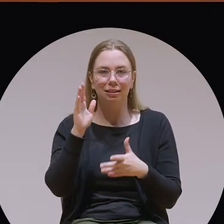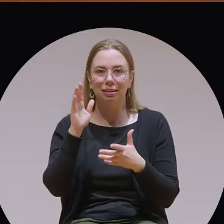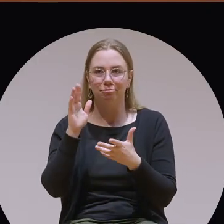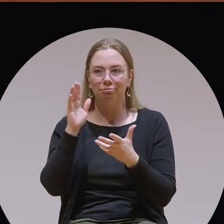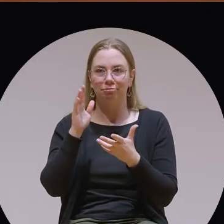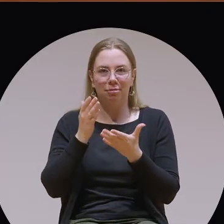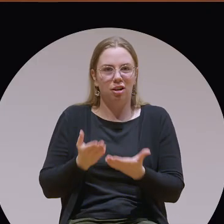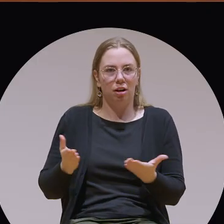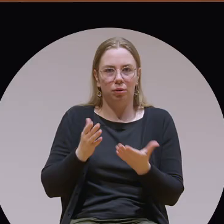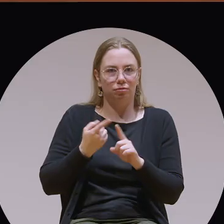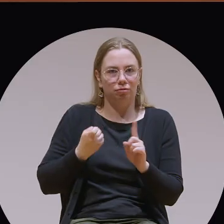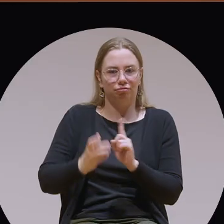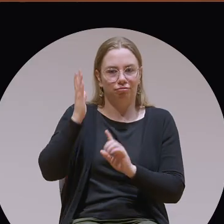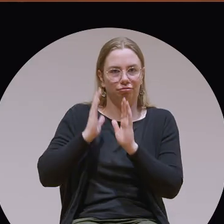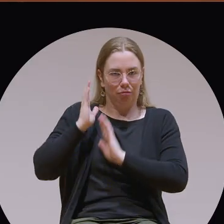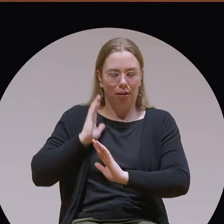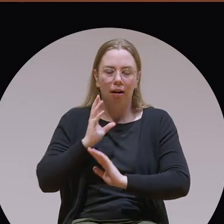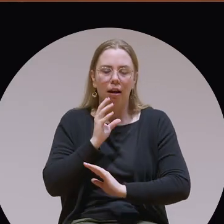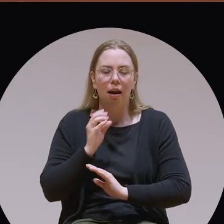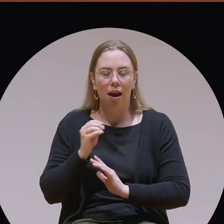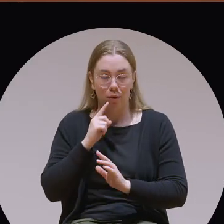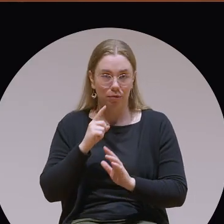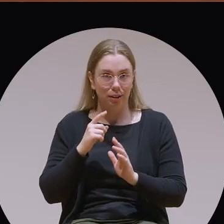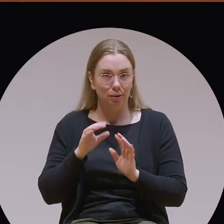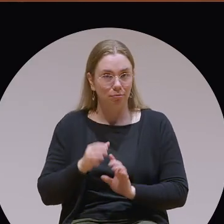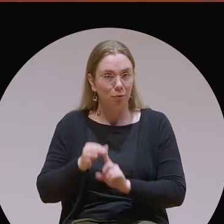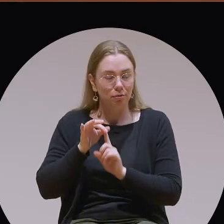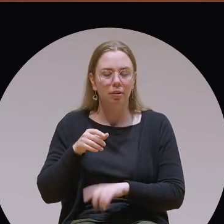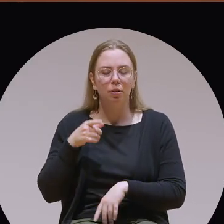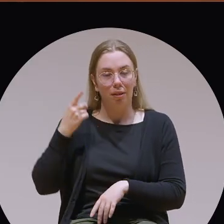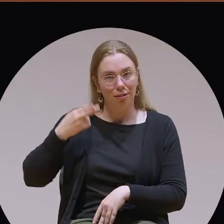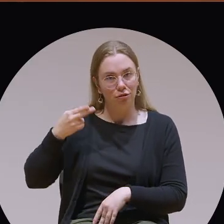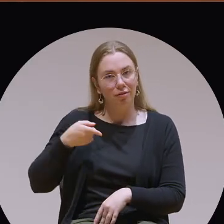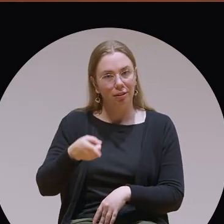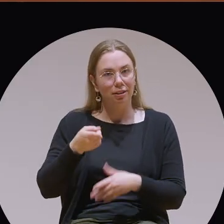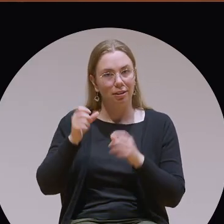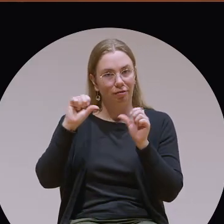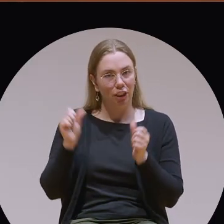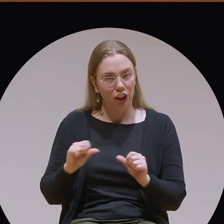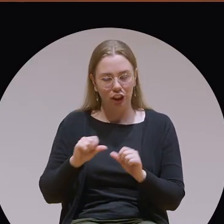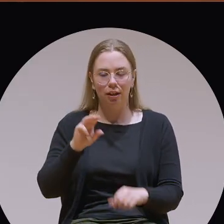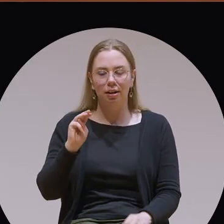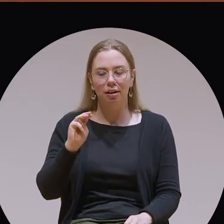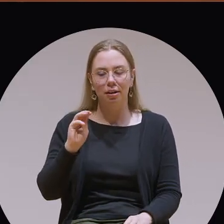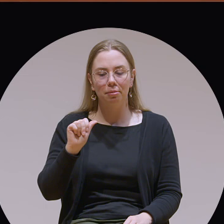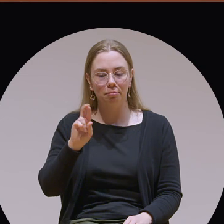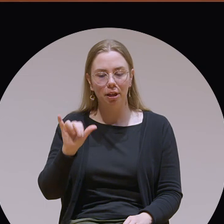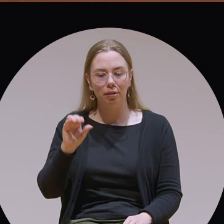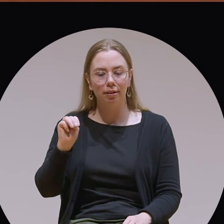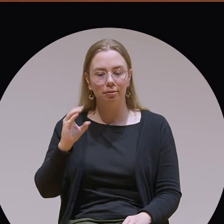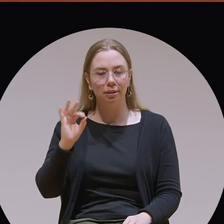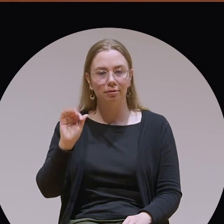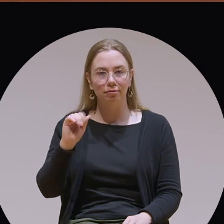about this for me is then as a matriarchal figure, this was acquired by Mary McFadden, the New York fashion